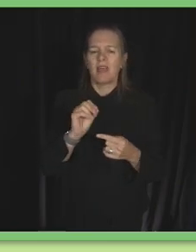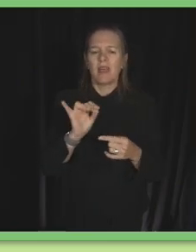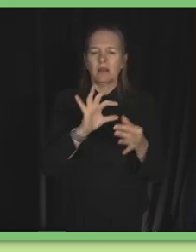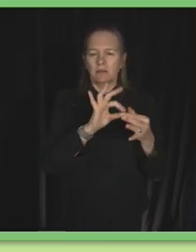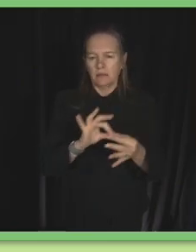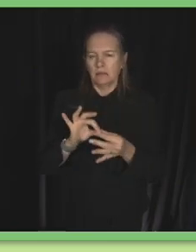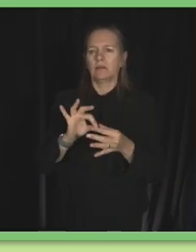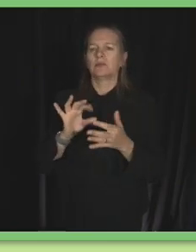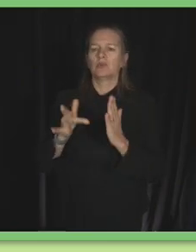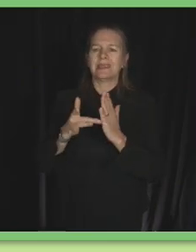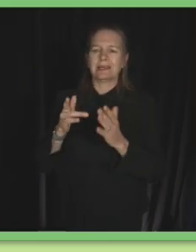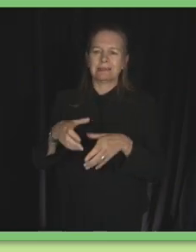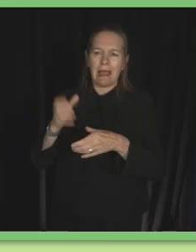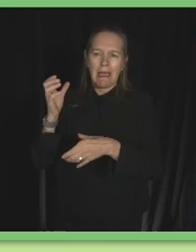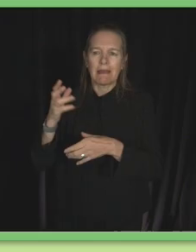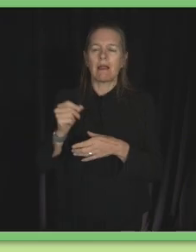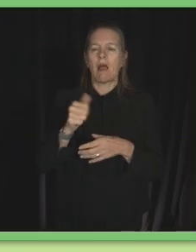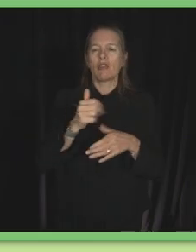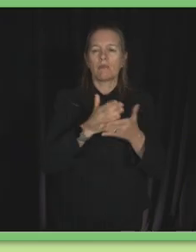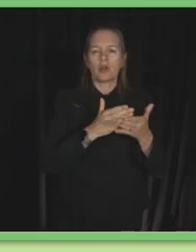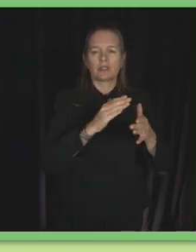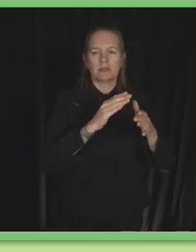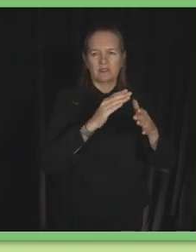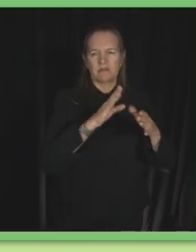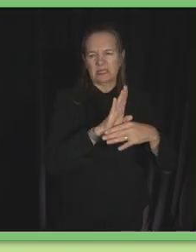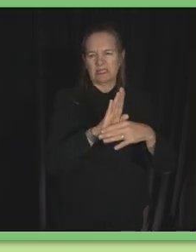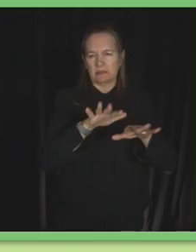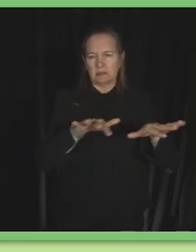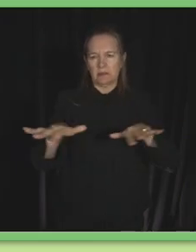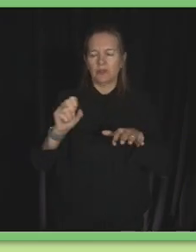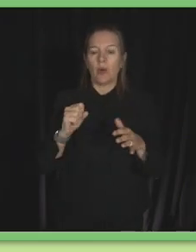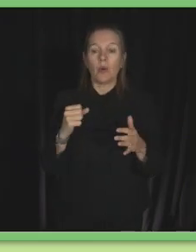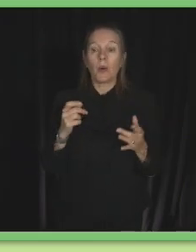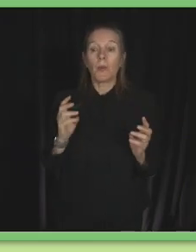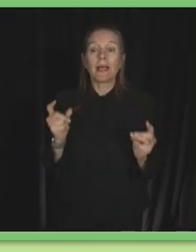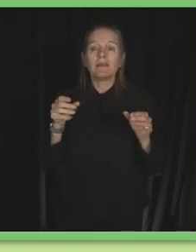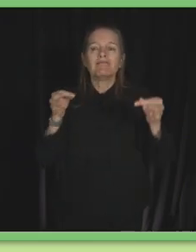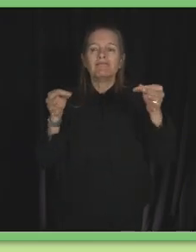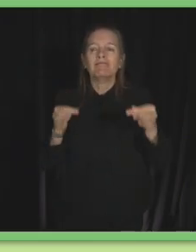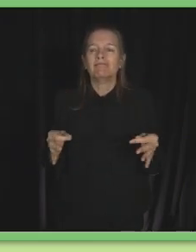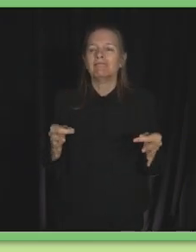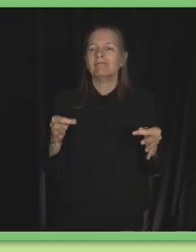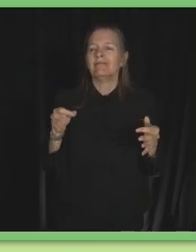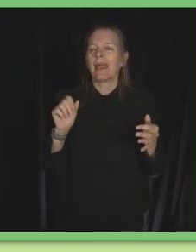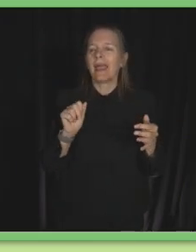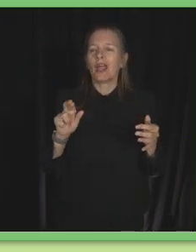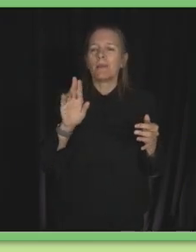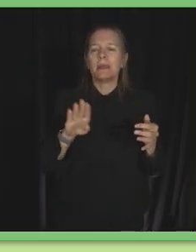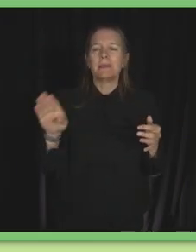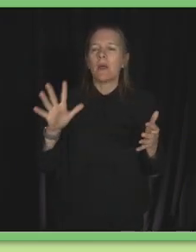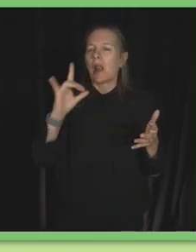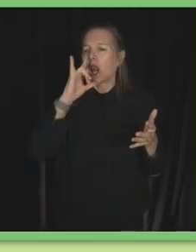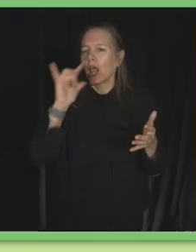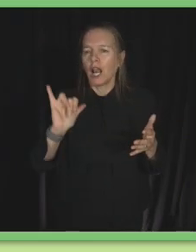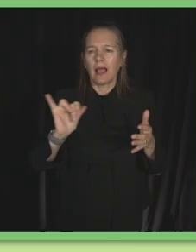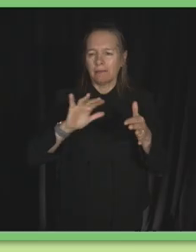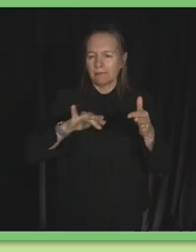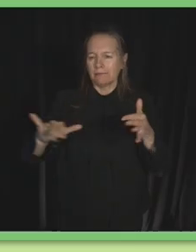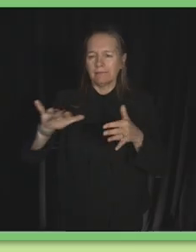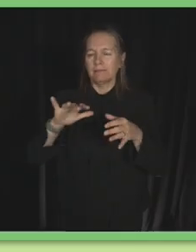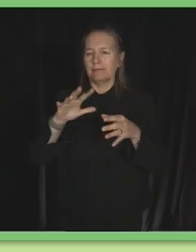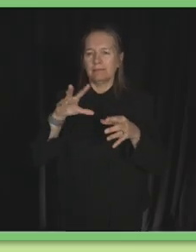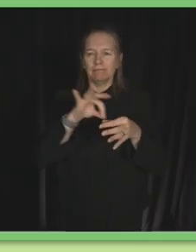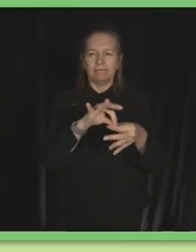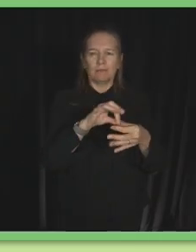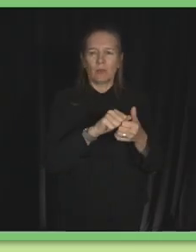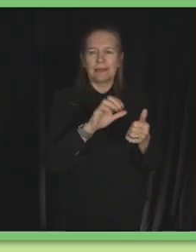to other parts of the business. And so I want to give you a quick tour of how some of the extended elements of the CNCF